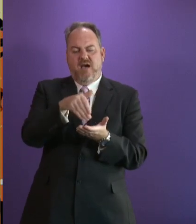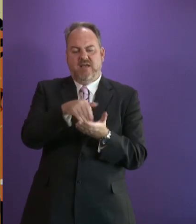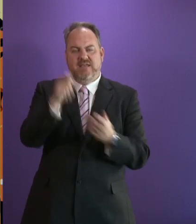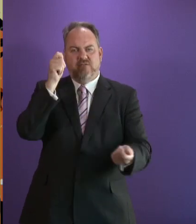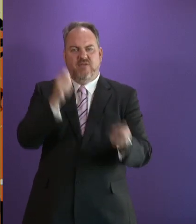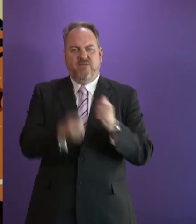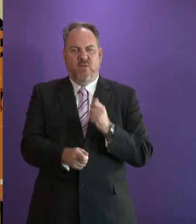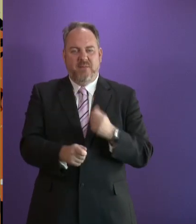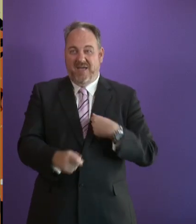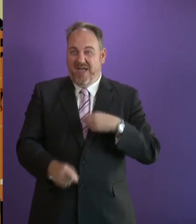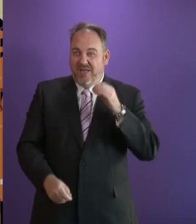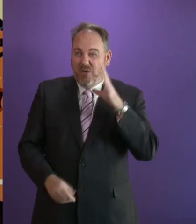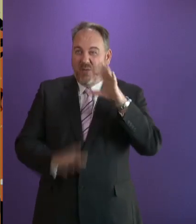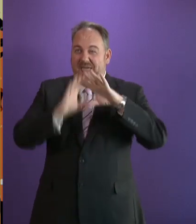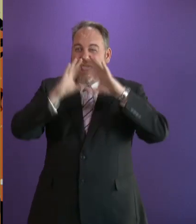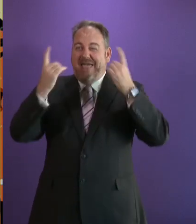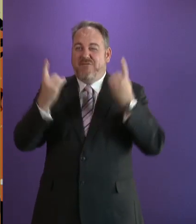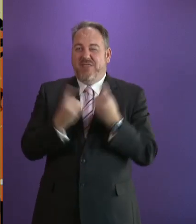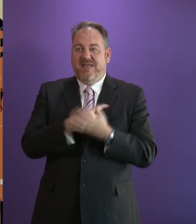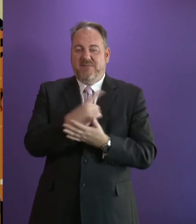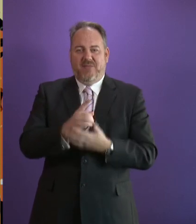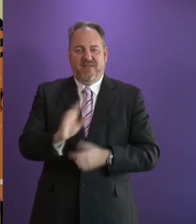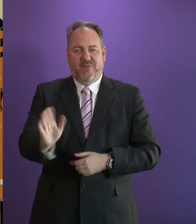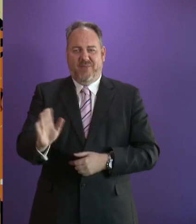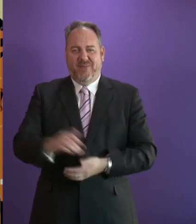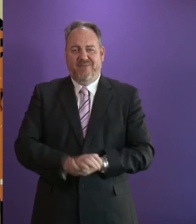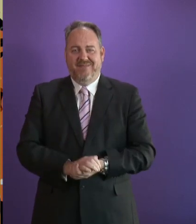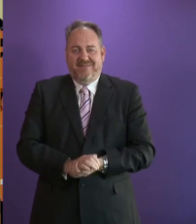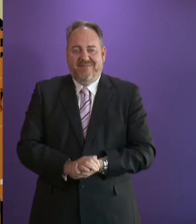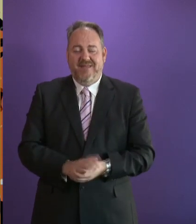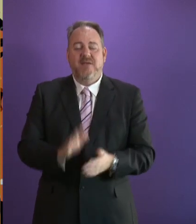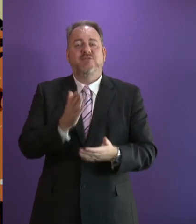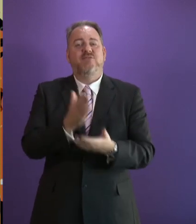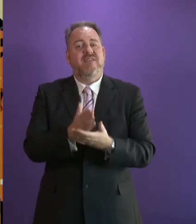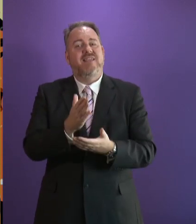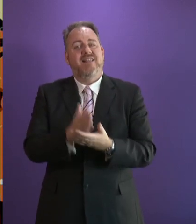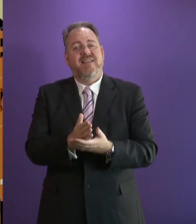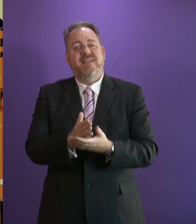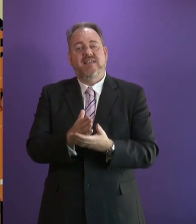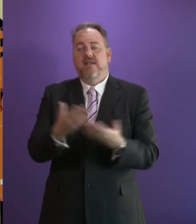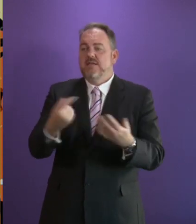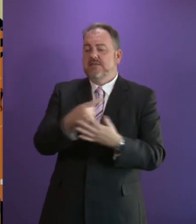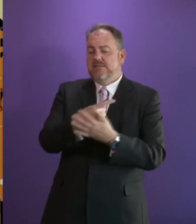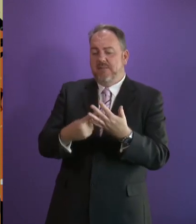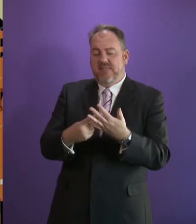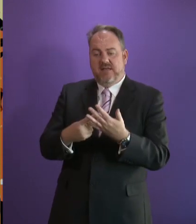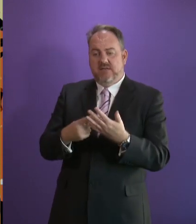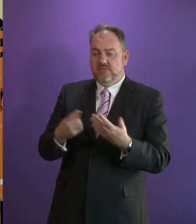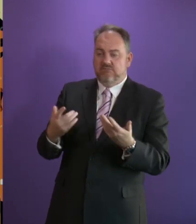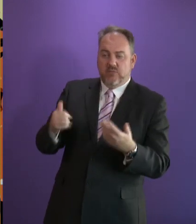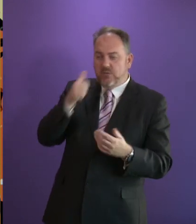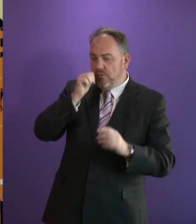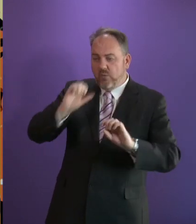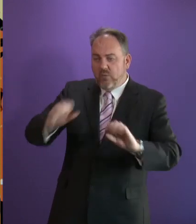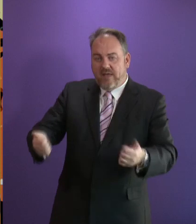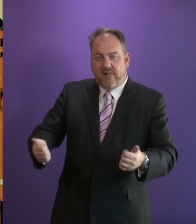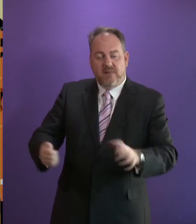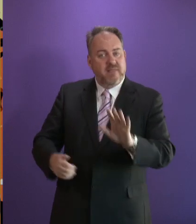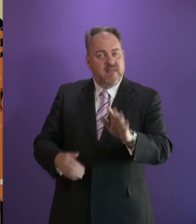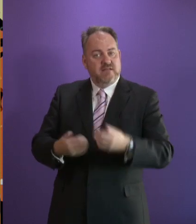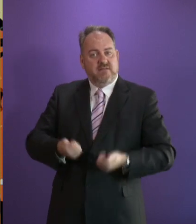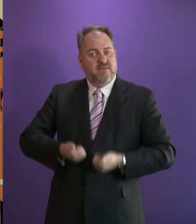know everything. We've got our own passions, we've got our own experiences. There's things we know a lot about. There's things we don't know so much about, but that's one of the great